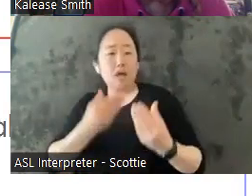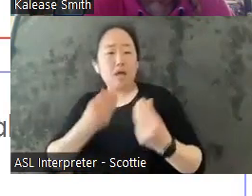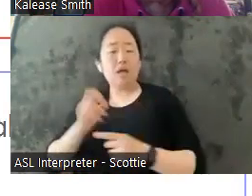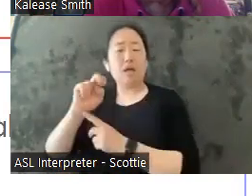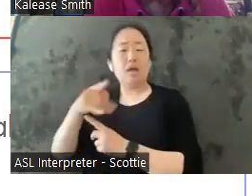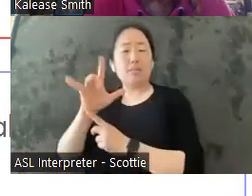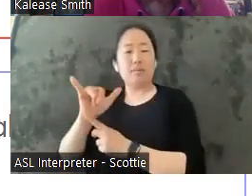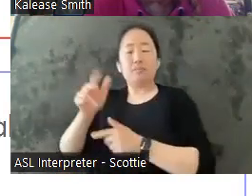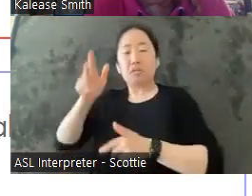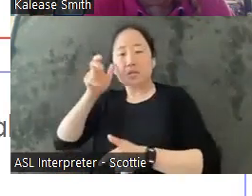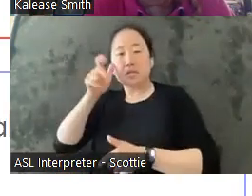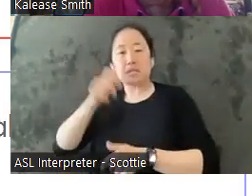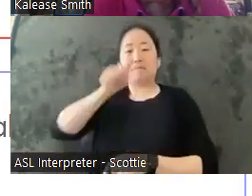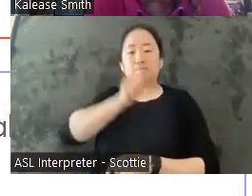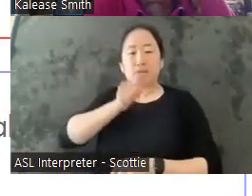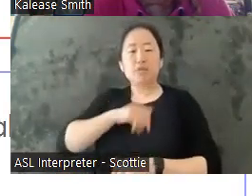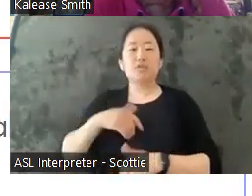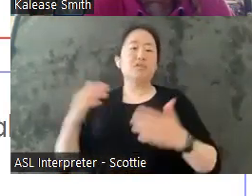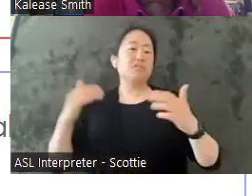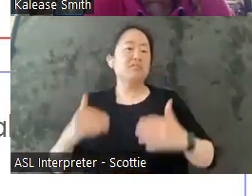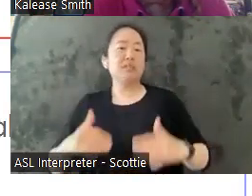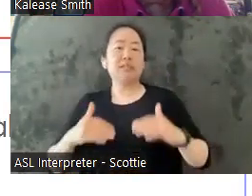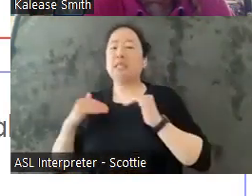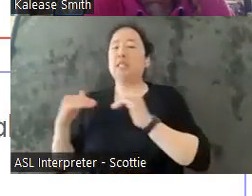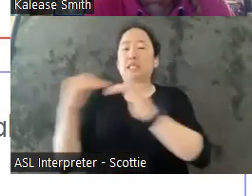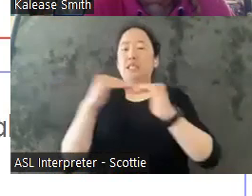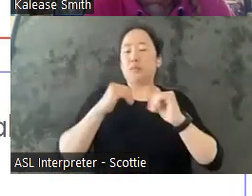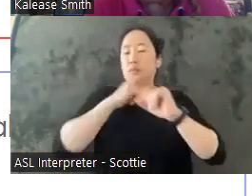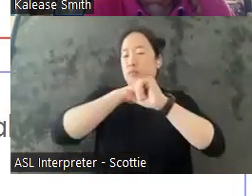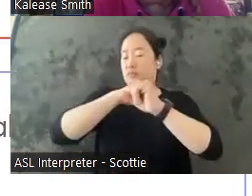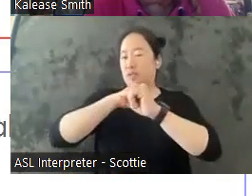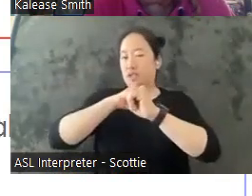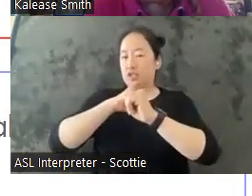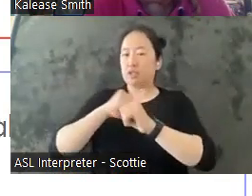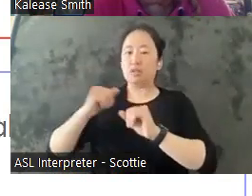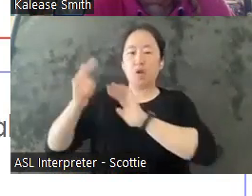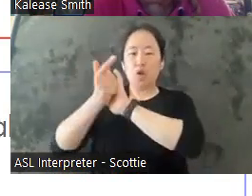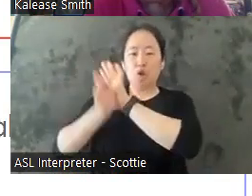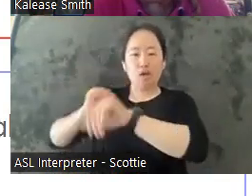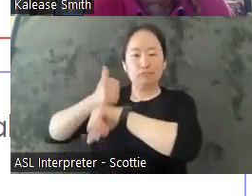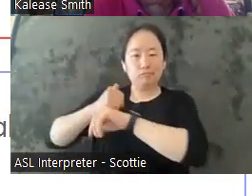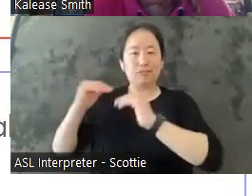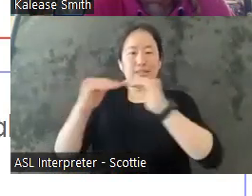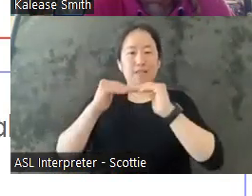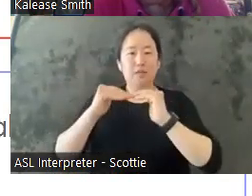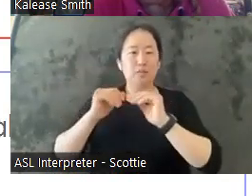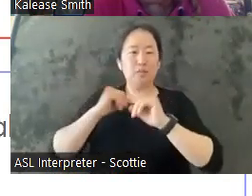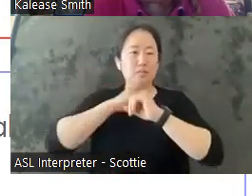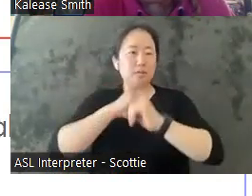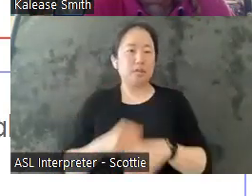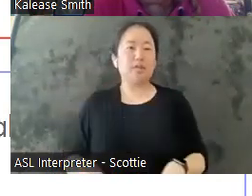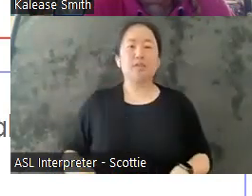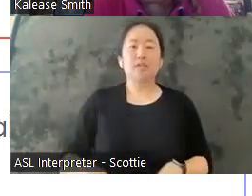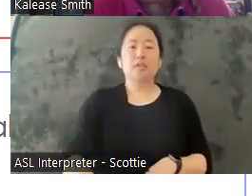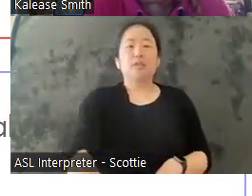equal protection under the law. One person said freeing, happy to be there, trust, all great